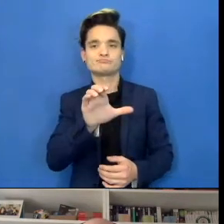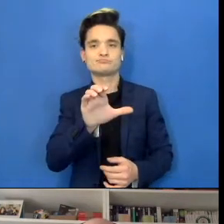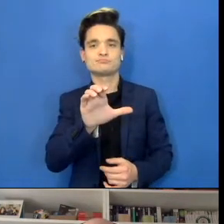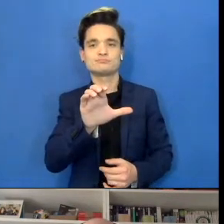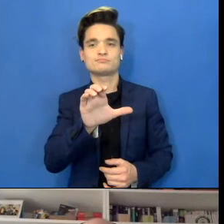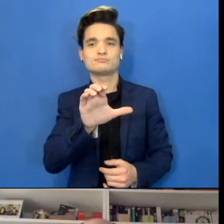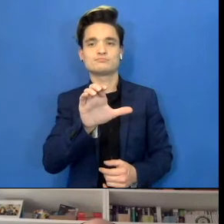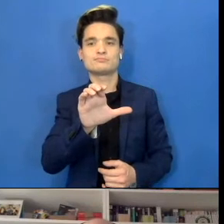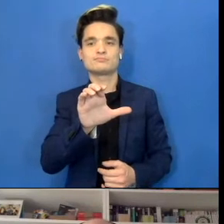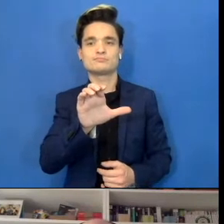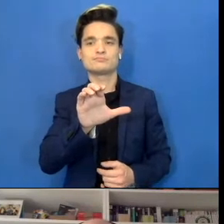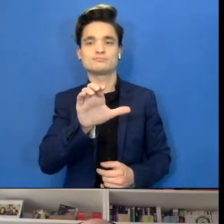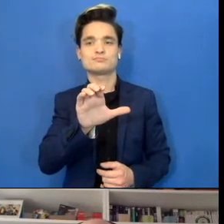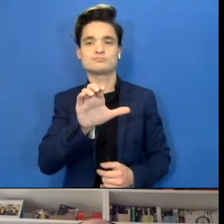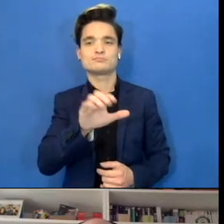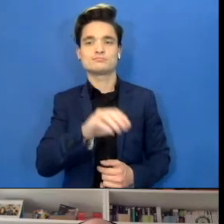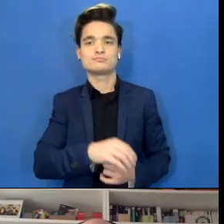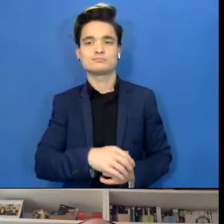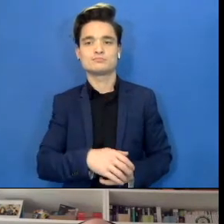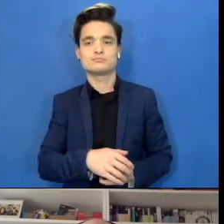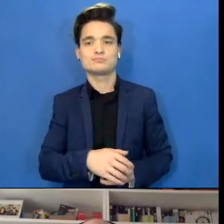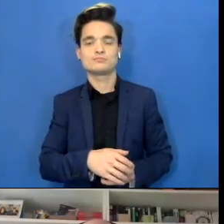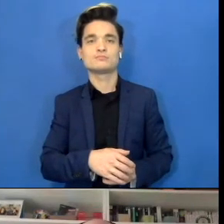People and Politics.